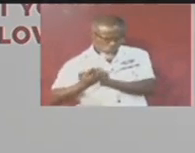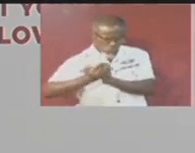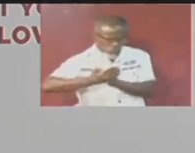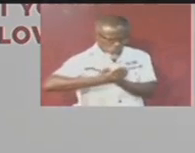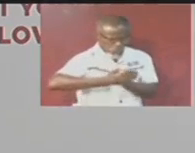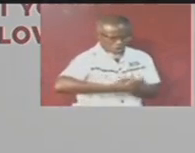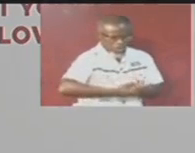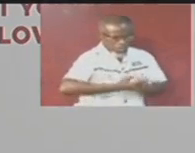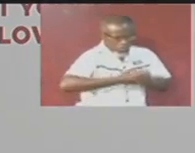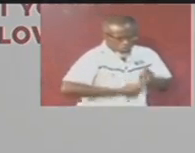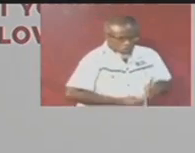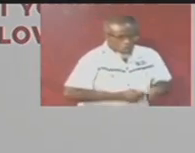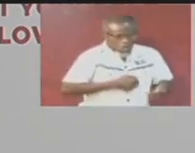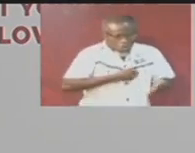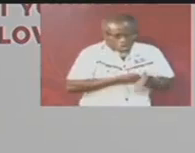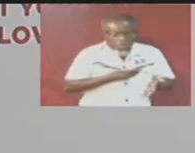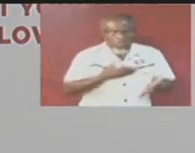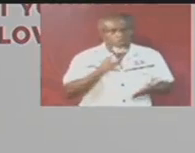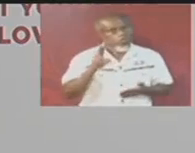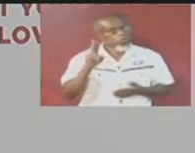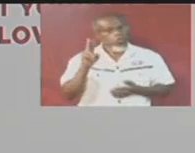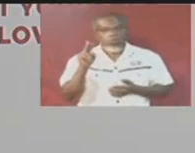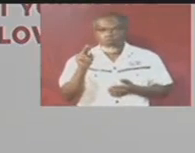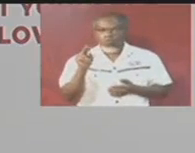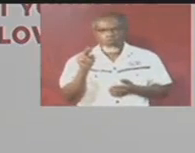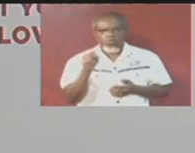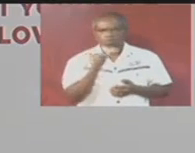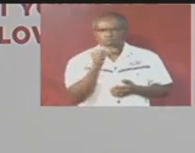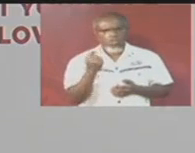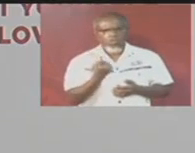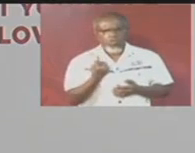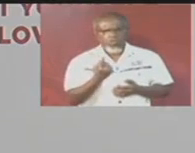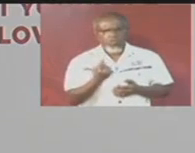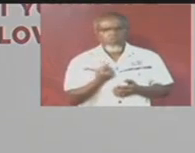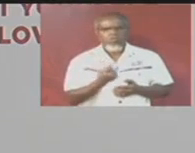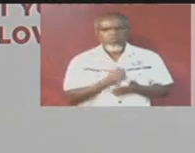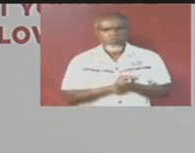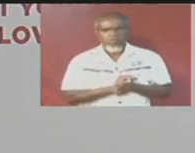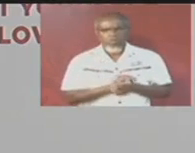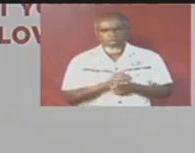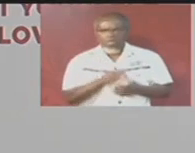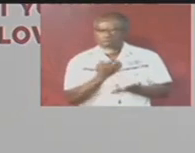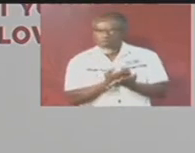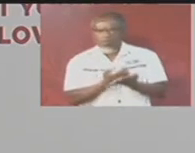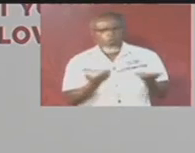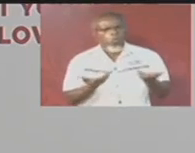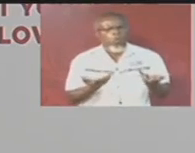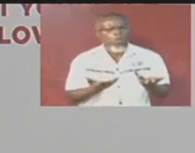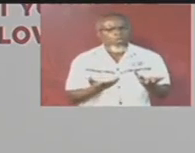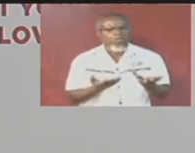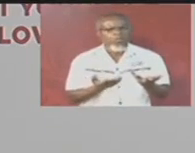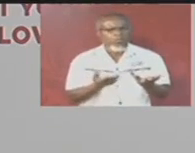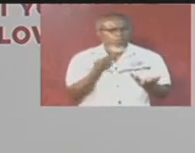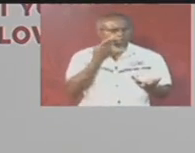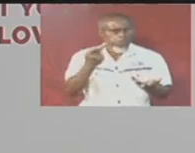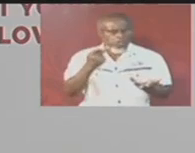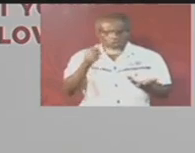migration into Trinidad and Tobago. And the evidence, as I offer it in support of that, you have countries like